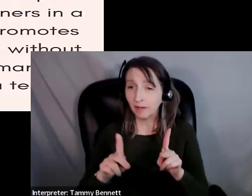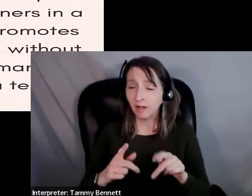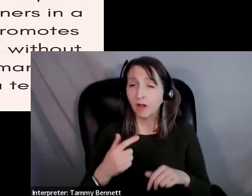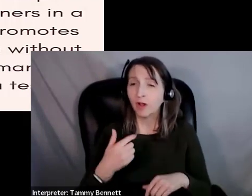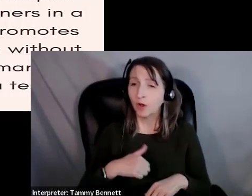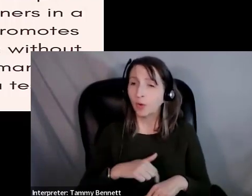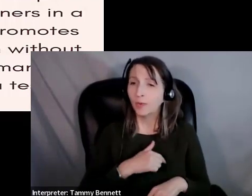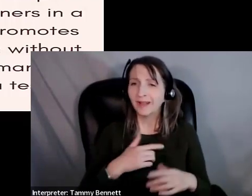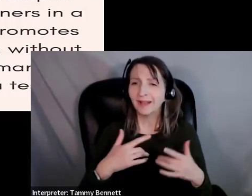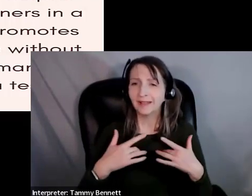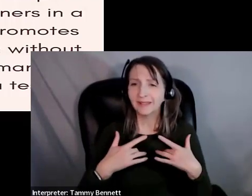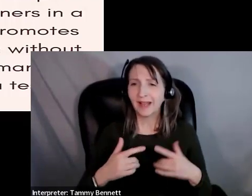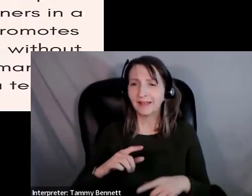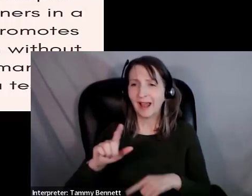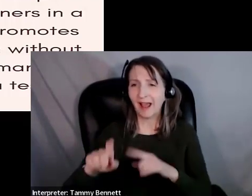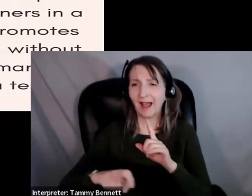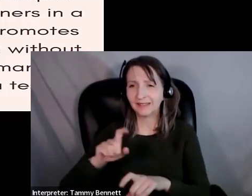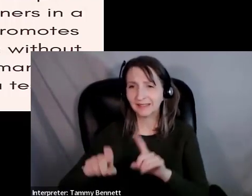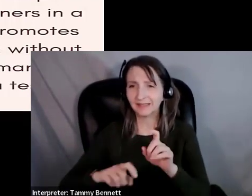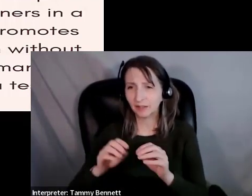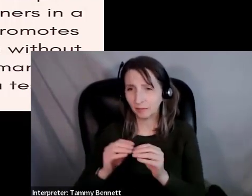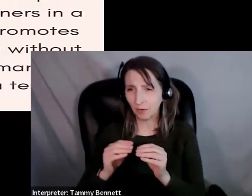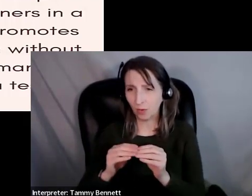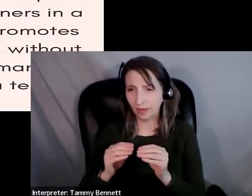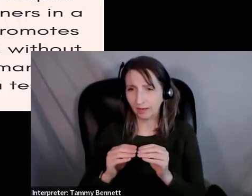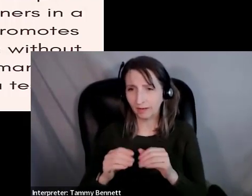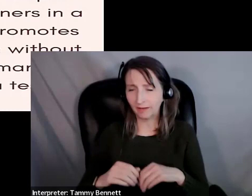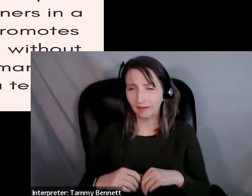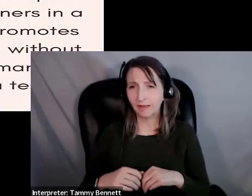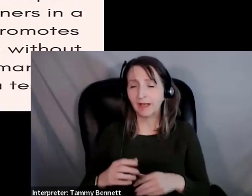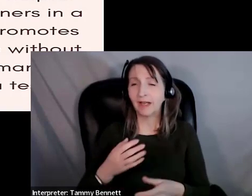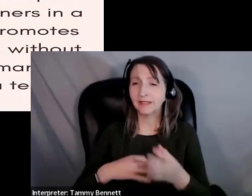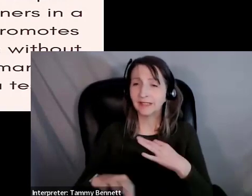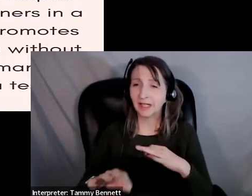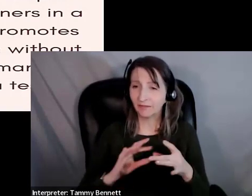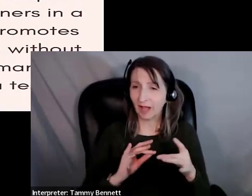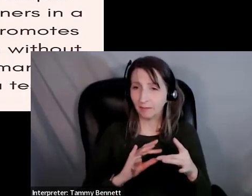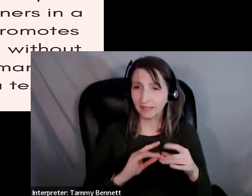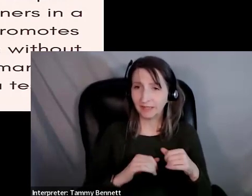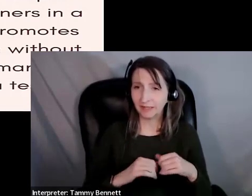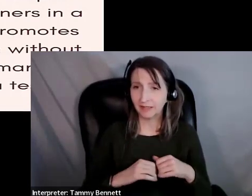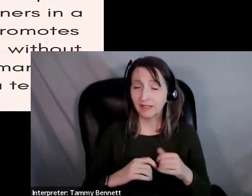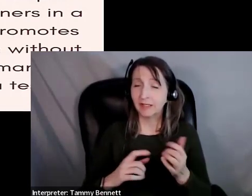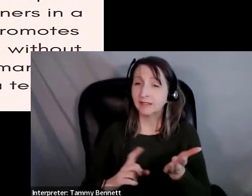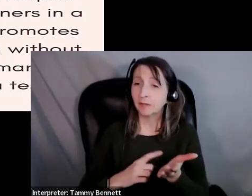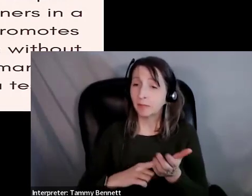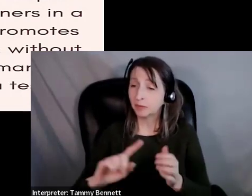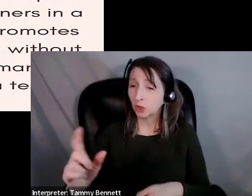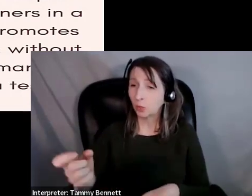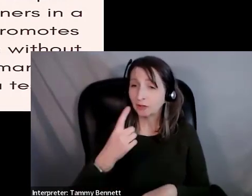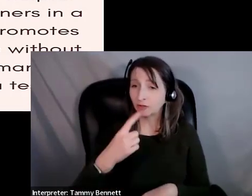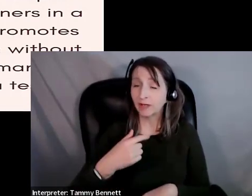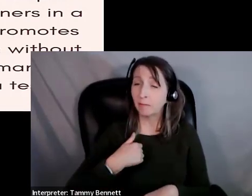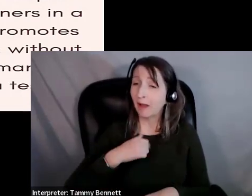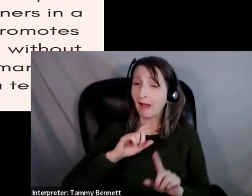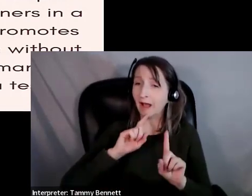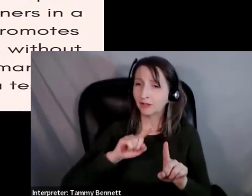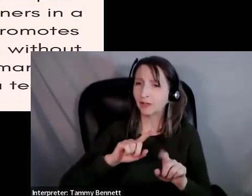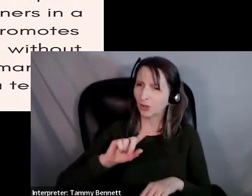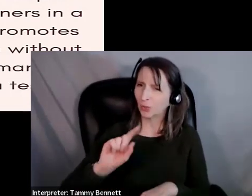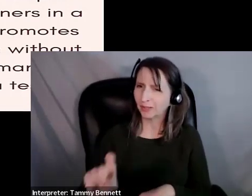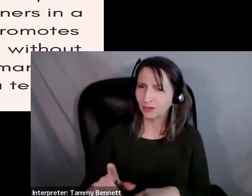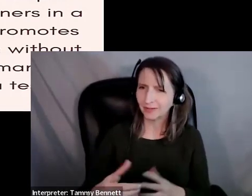ask lots of questions versus commenting that we like to, uh, answer a question with a question and remembering that communication is about